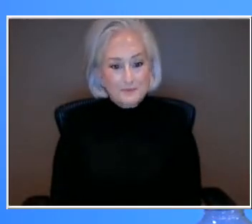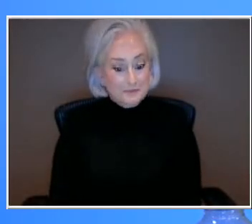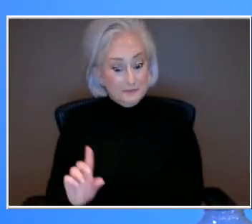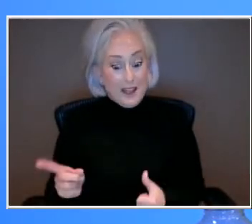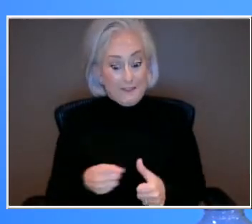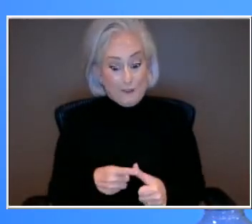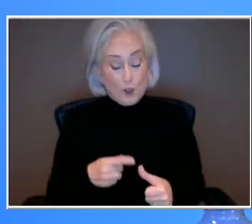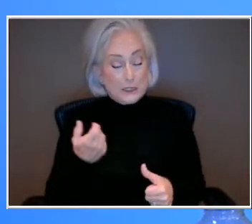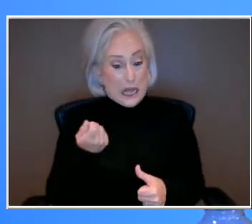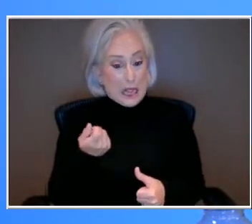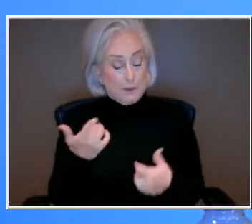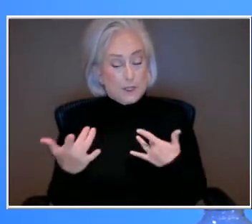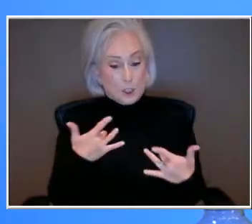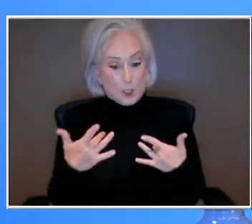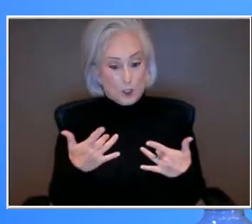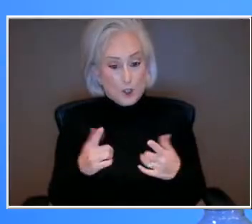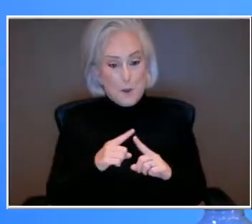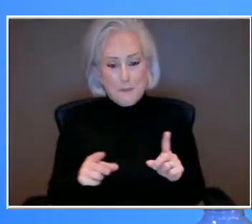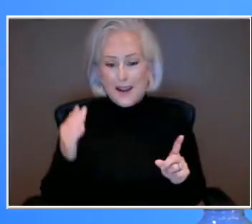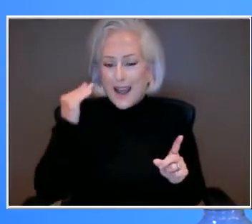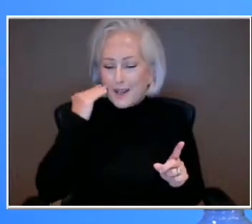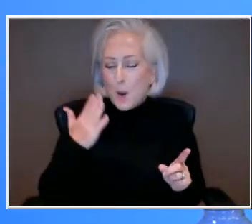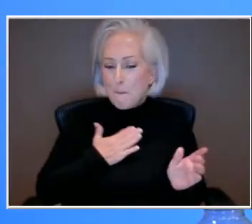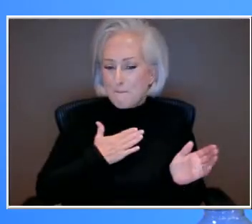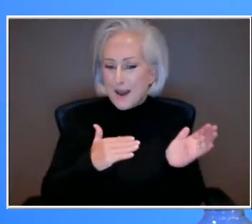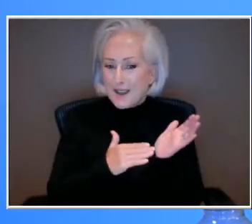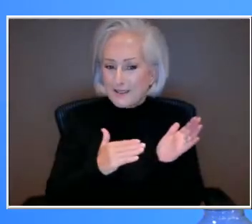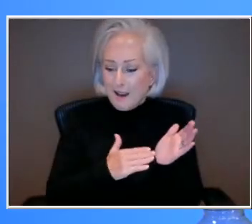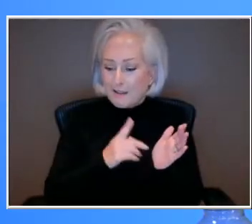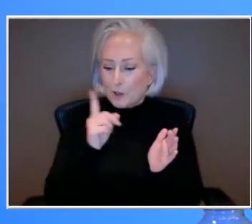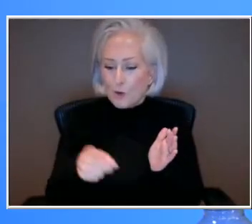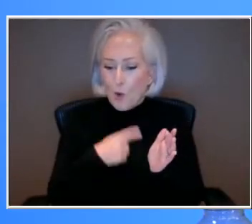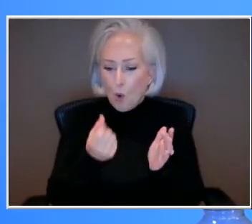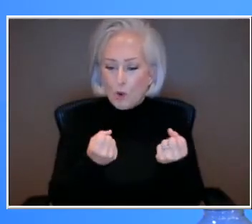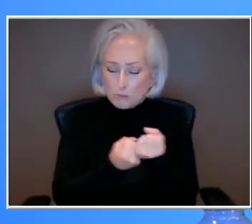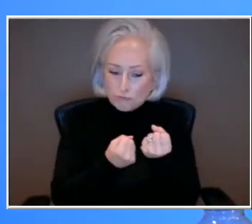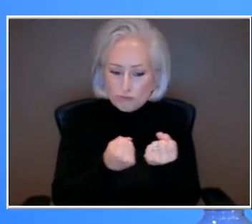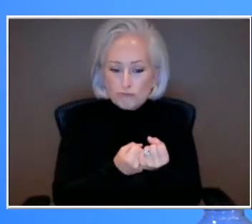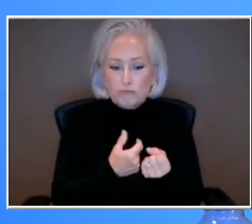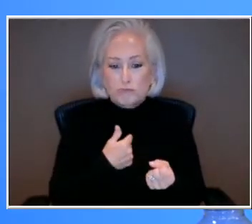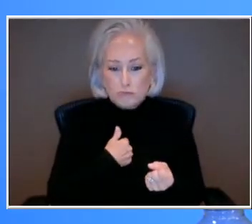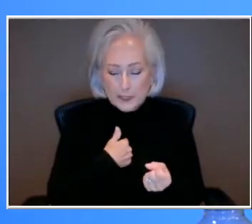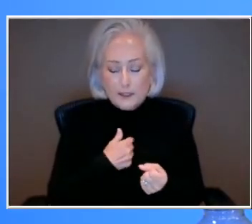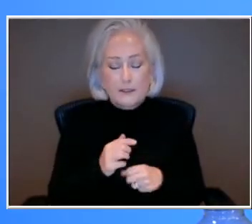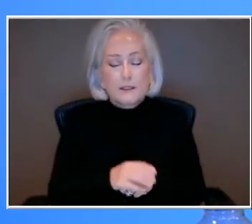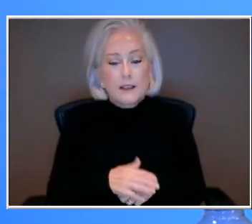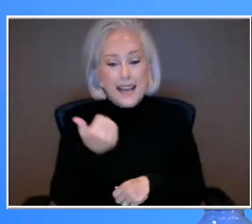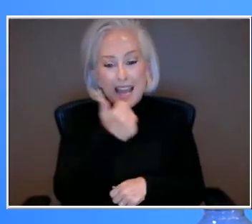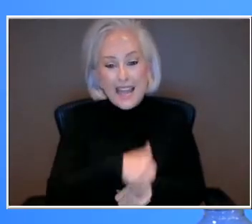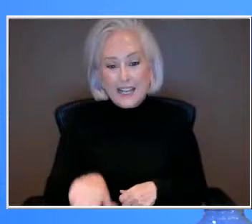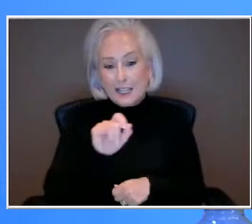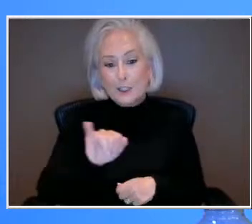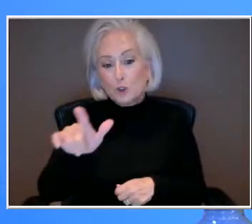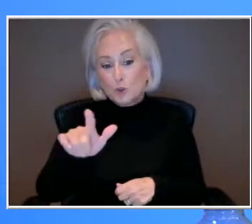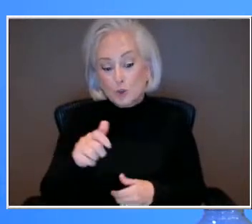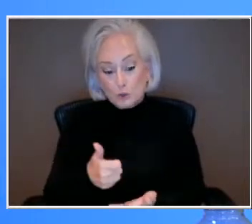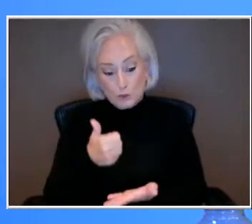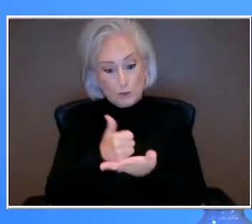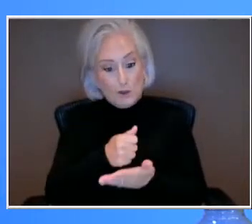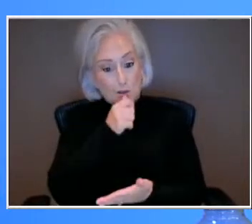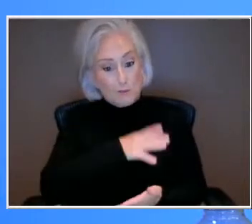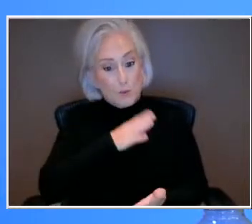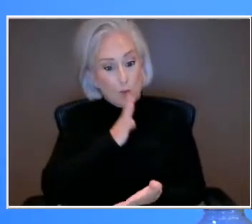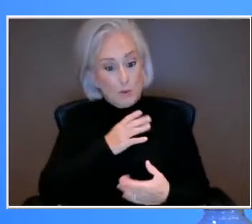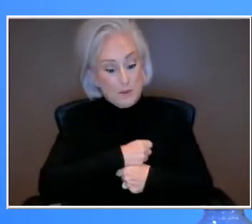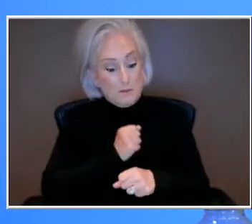I know that my doctor always has my best interest at heart, and I think that any tool that can be utilized to help women make the best